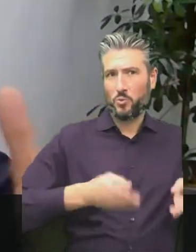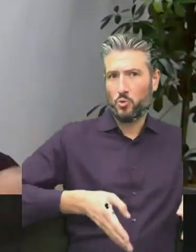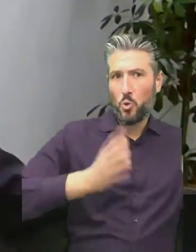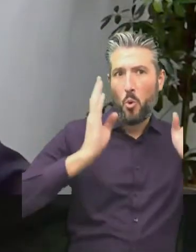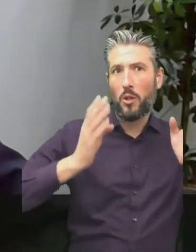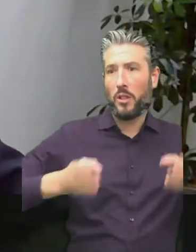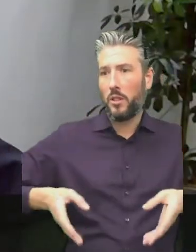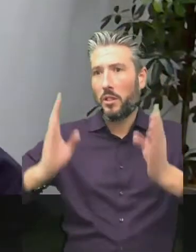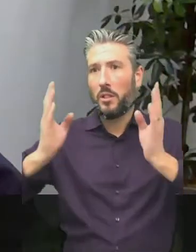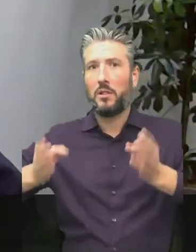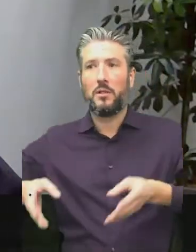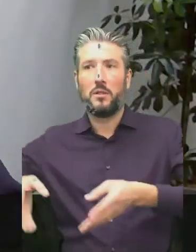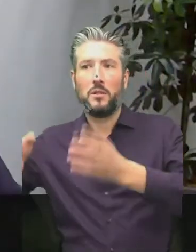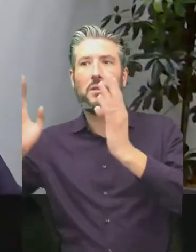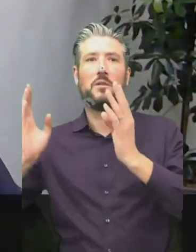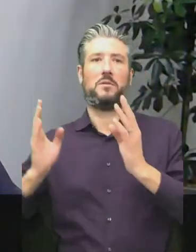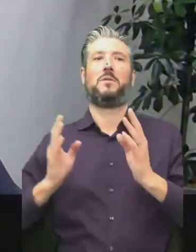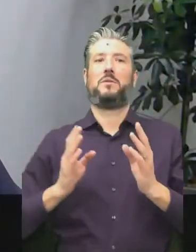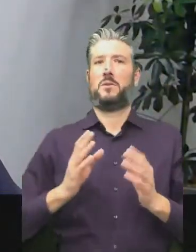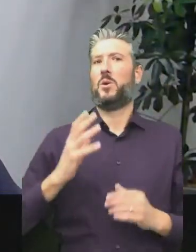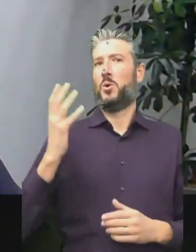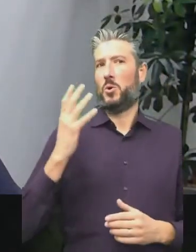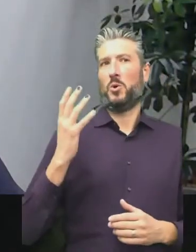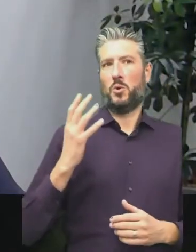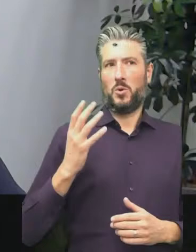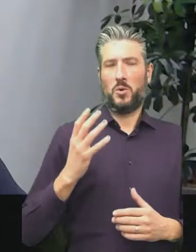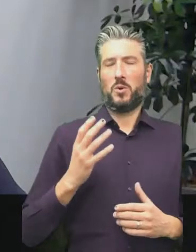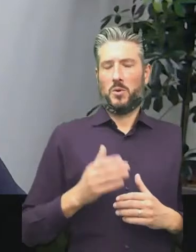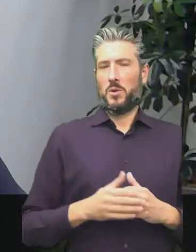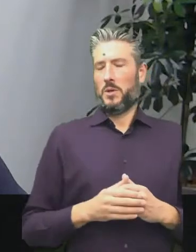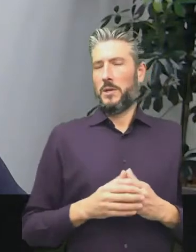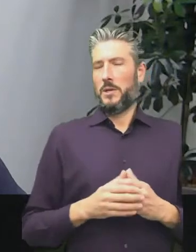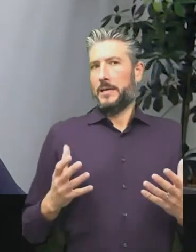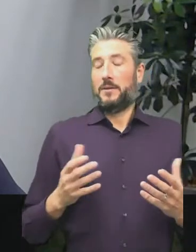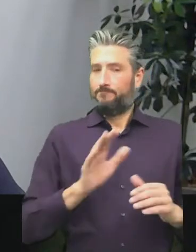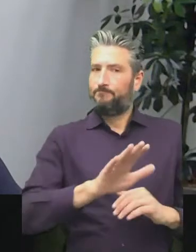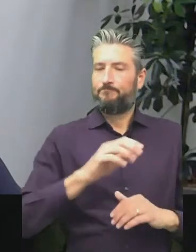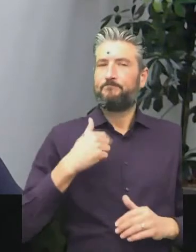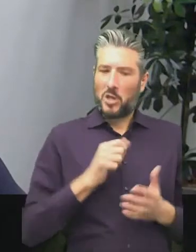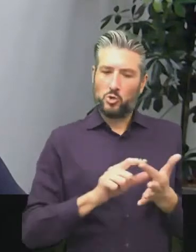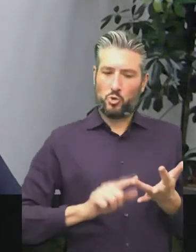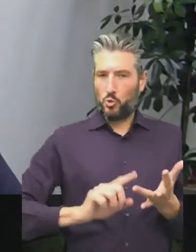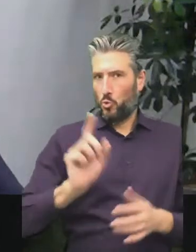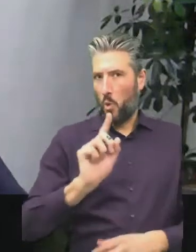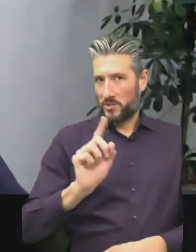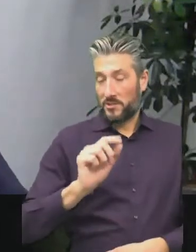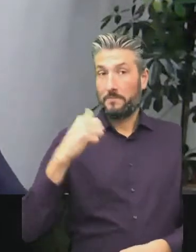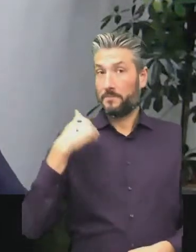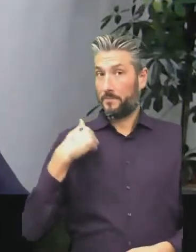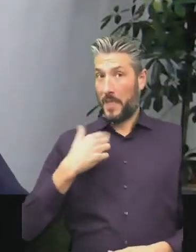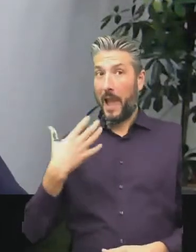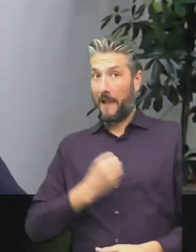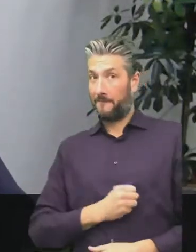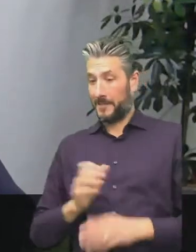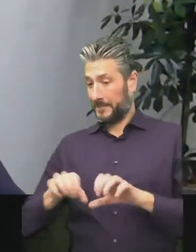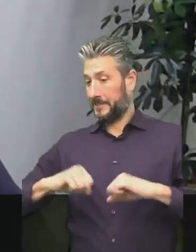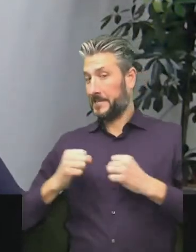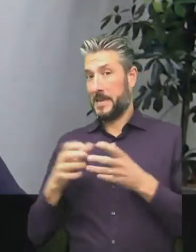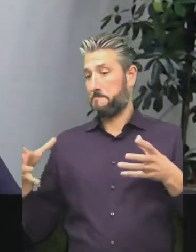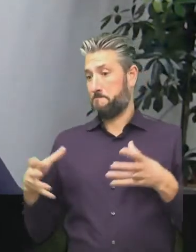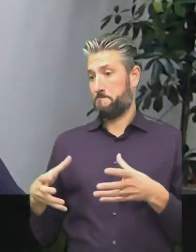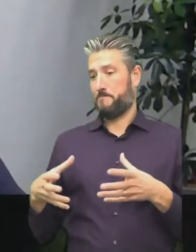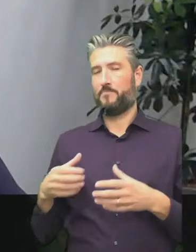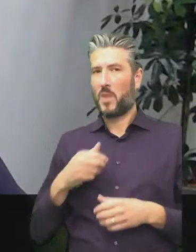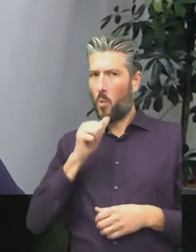owner. Can So what I'll do, Kim, is I will ask my team to chase up this government